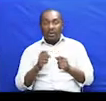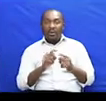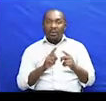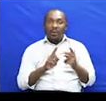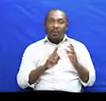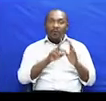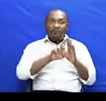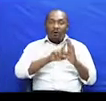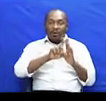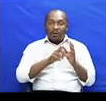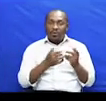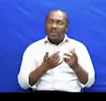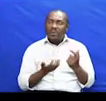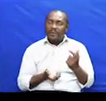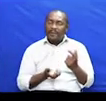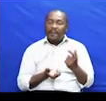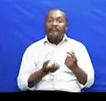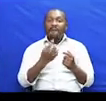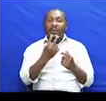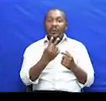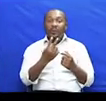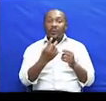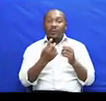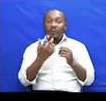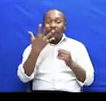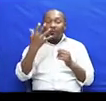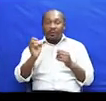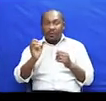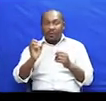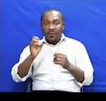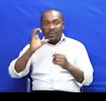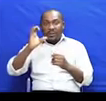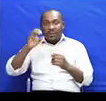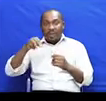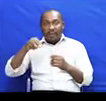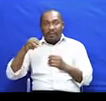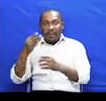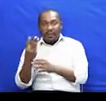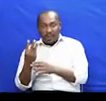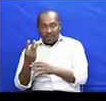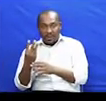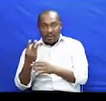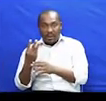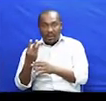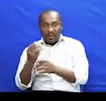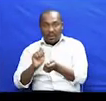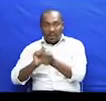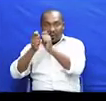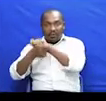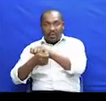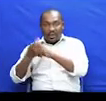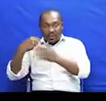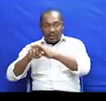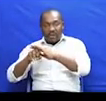It was how much? 250 cubic centimeter. Convert it into the cubic